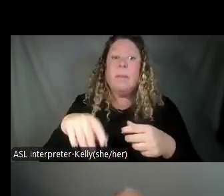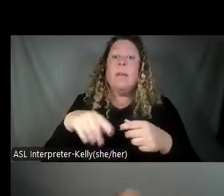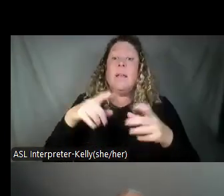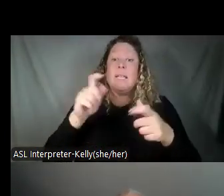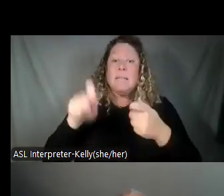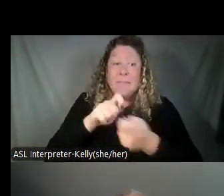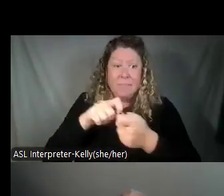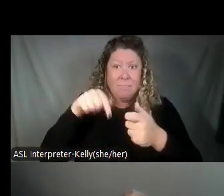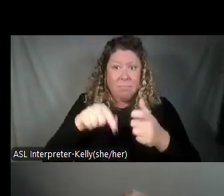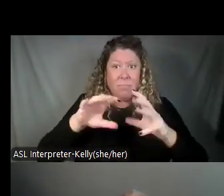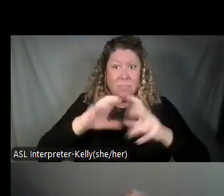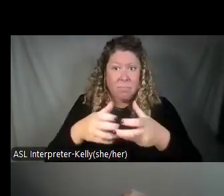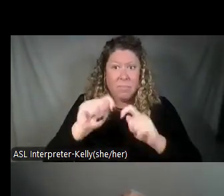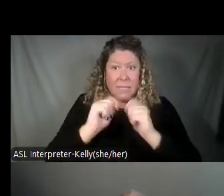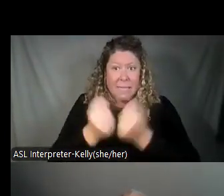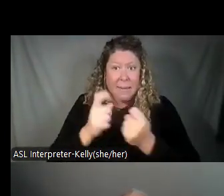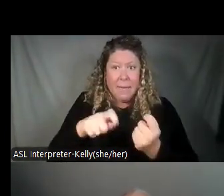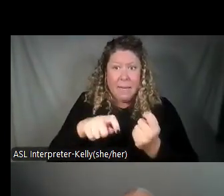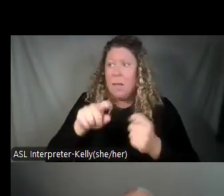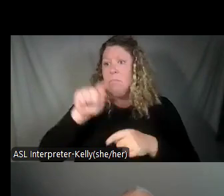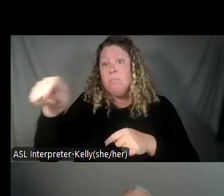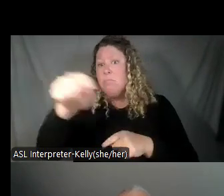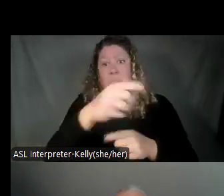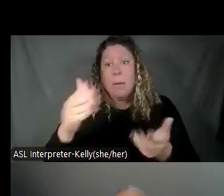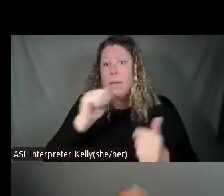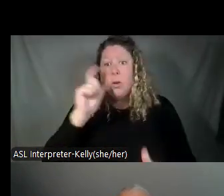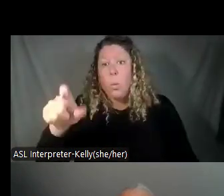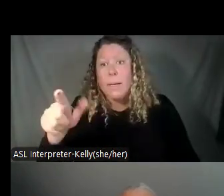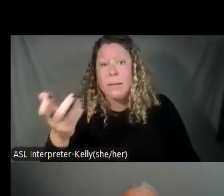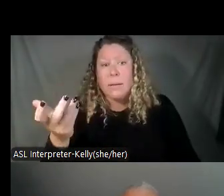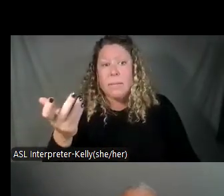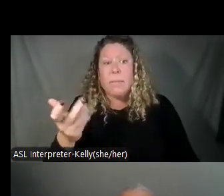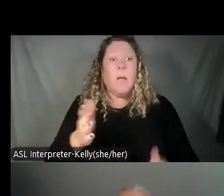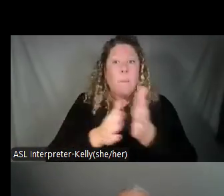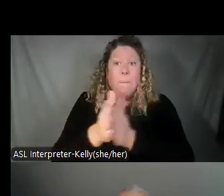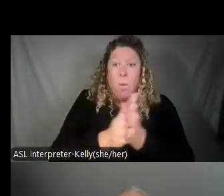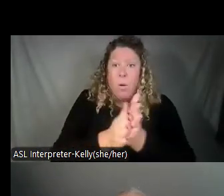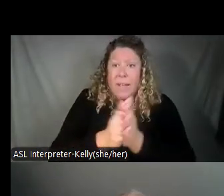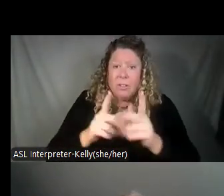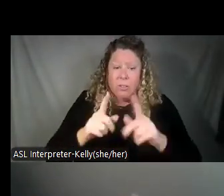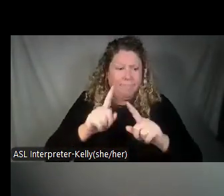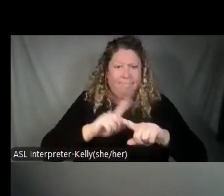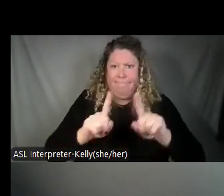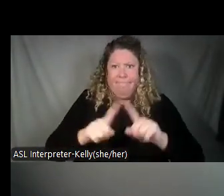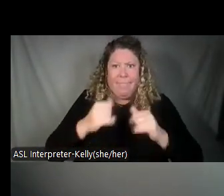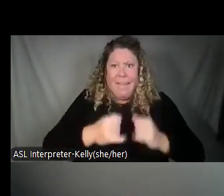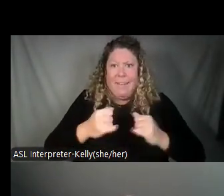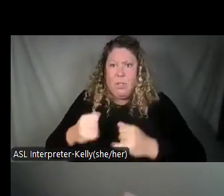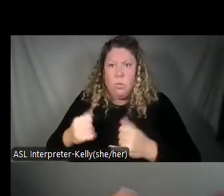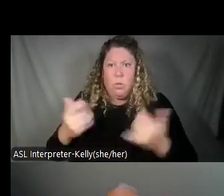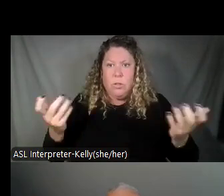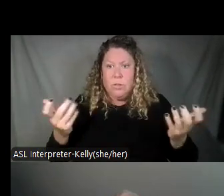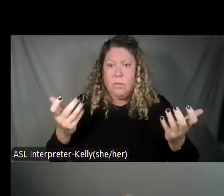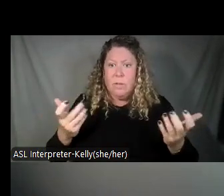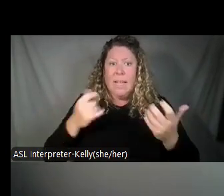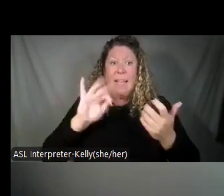other teams don't necessarily need. Motivation is different for different people. And if you try to motivate people the